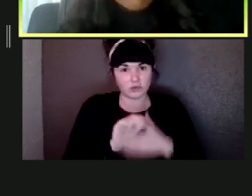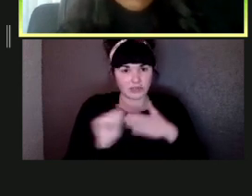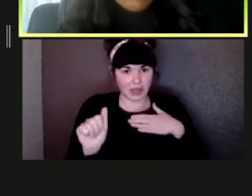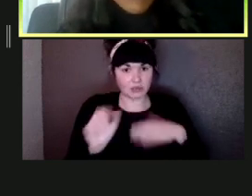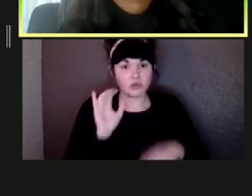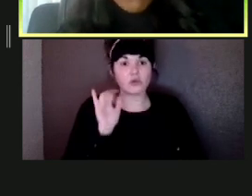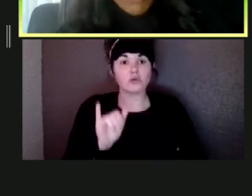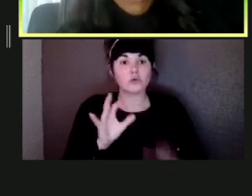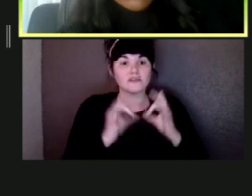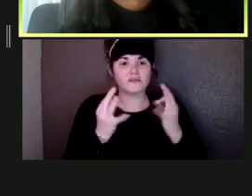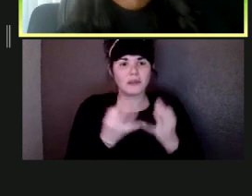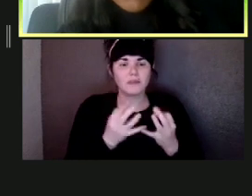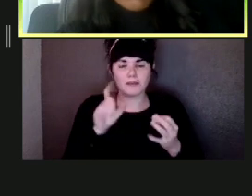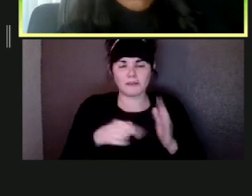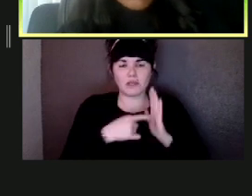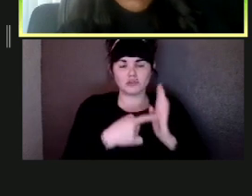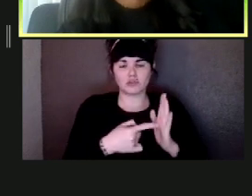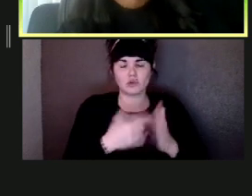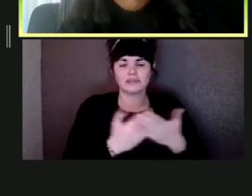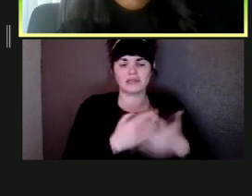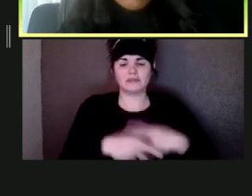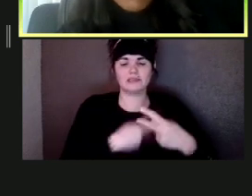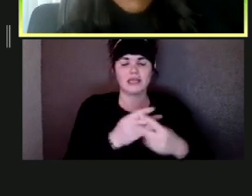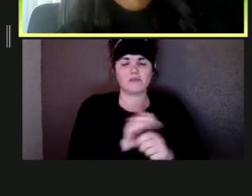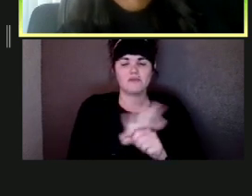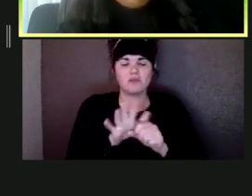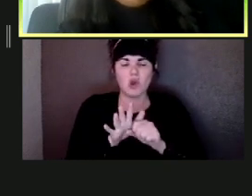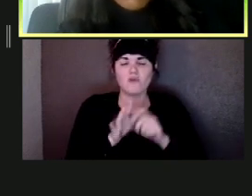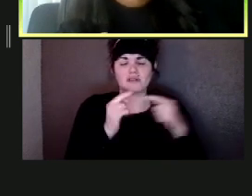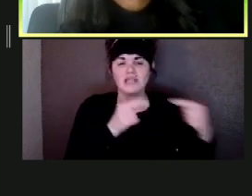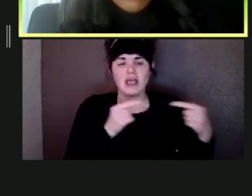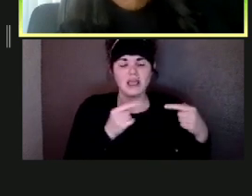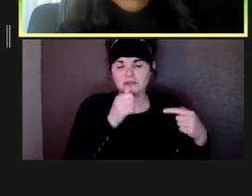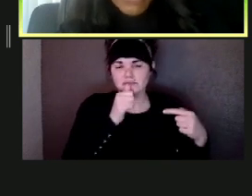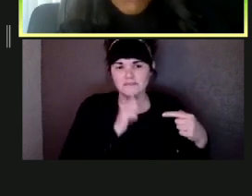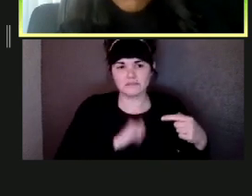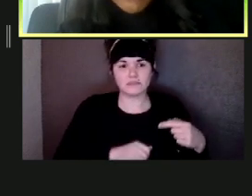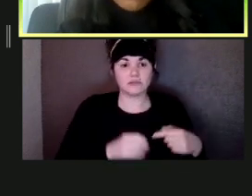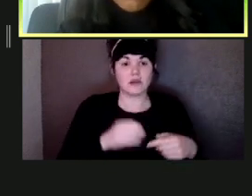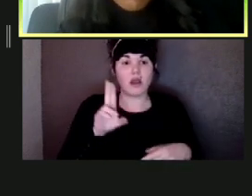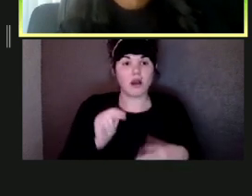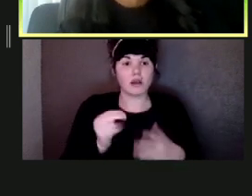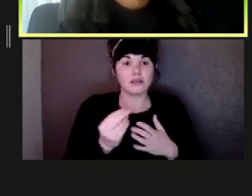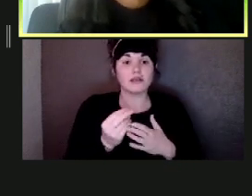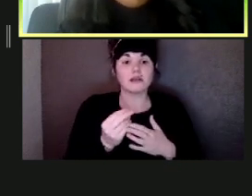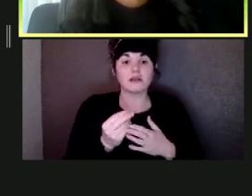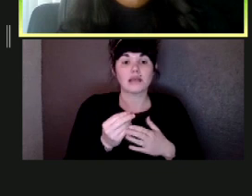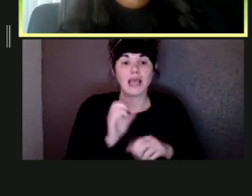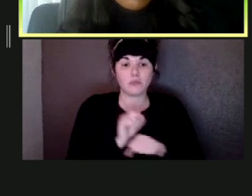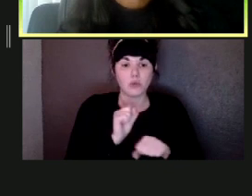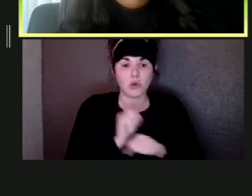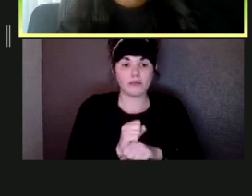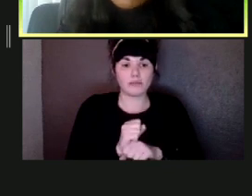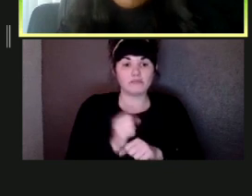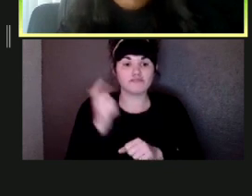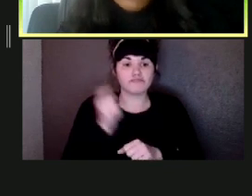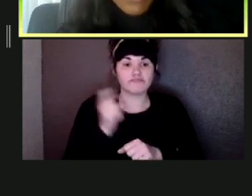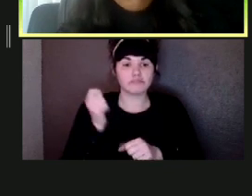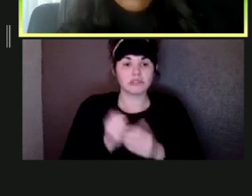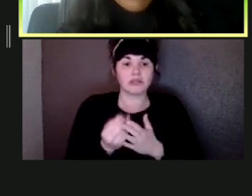to show type, some type of COVID hardship that can be an unemployment income, loss of income during COVID, um, increased, um,